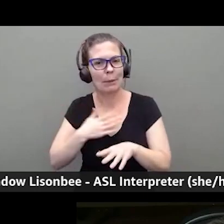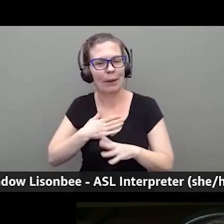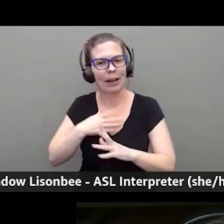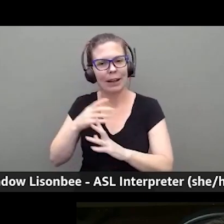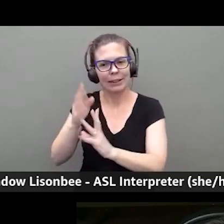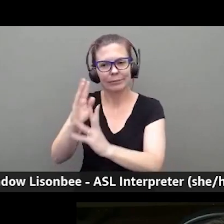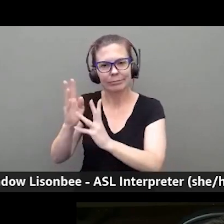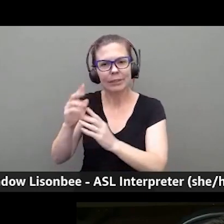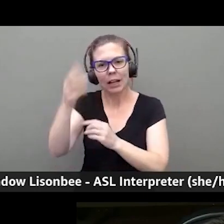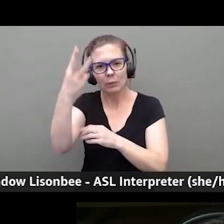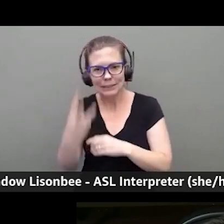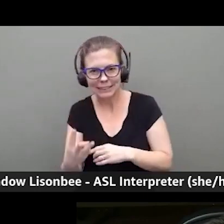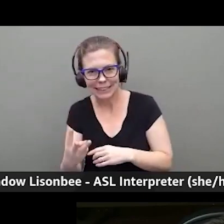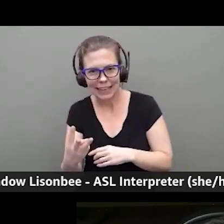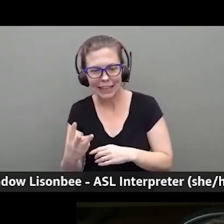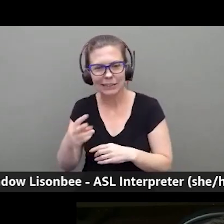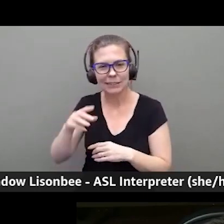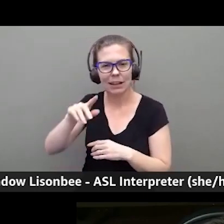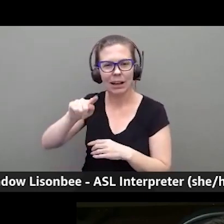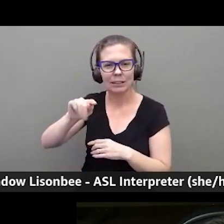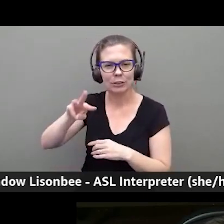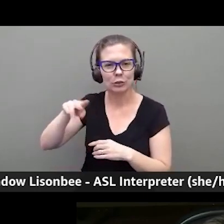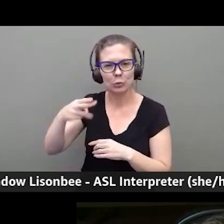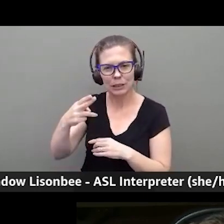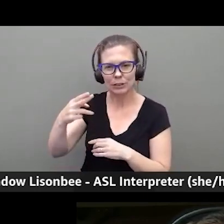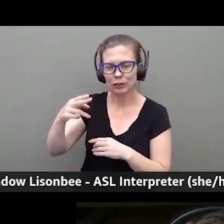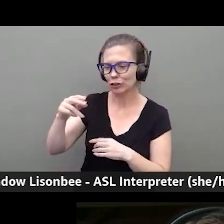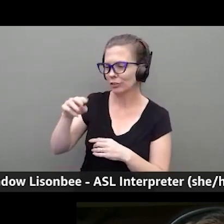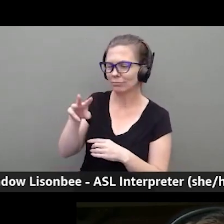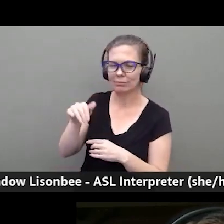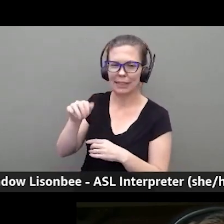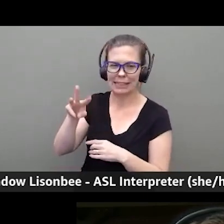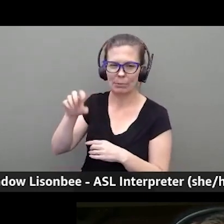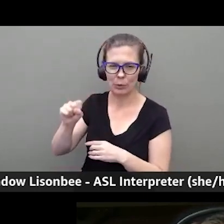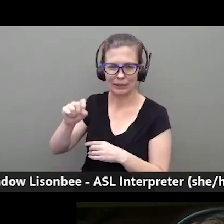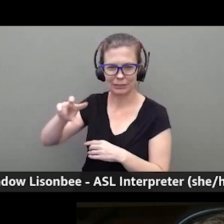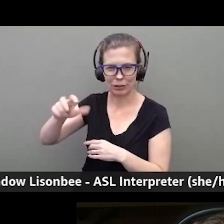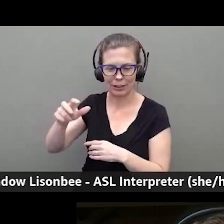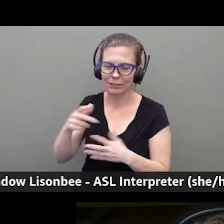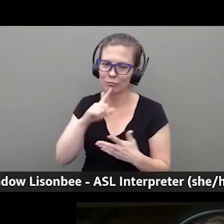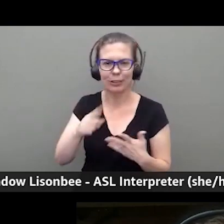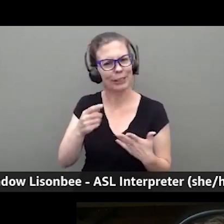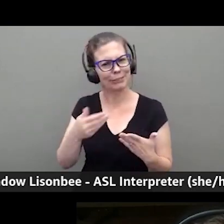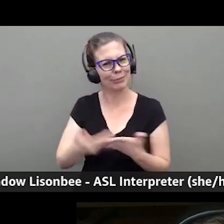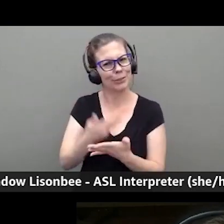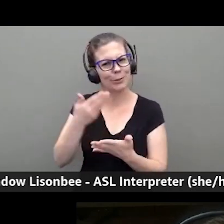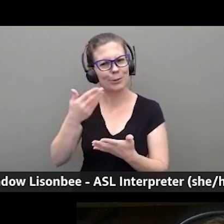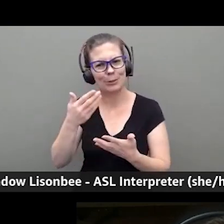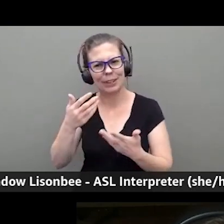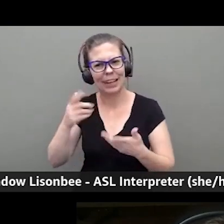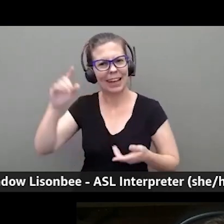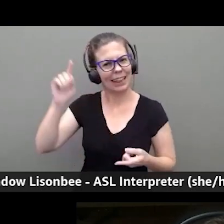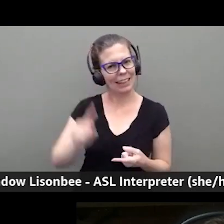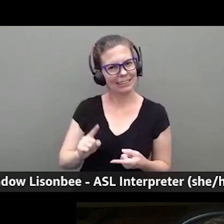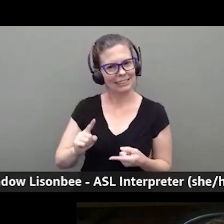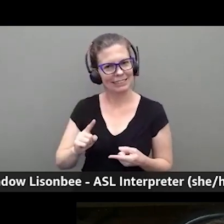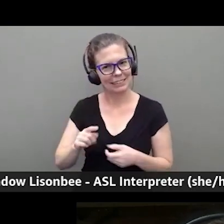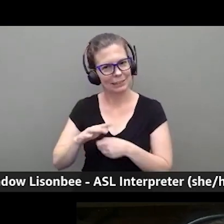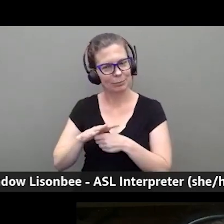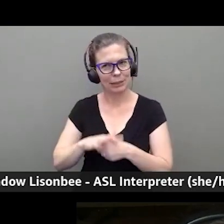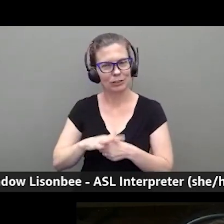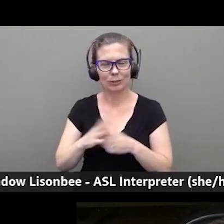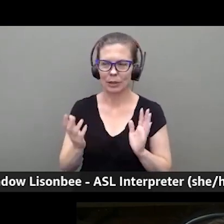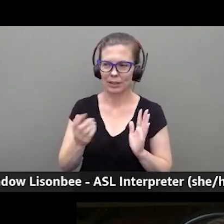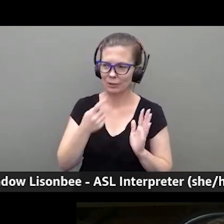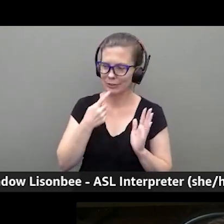Wednesday on the Twitch AWS Twitch channel. But it's a little refreshing, a little less. I don't